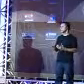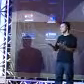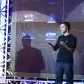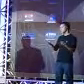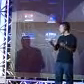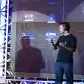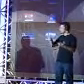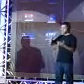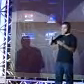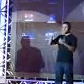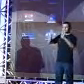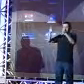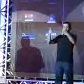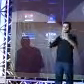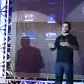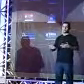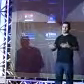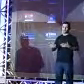Human resources.